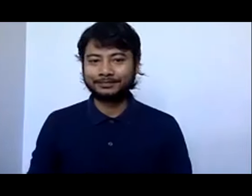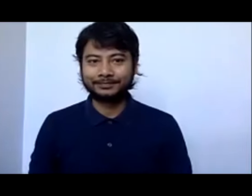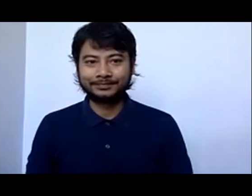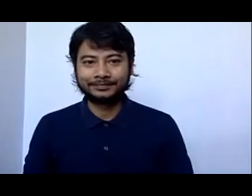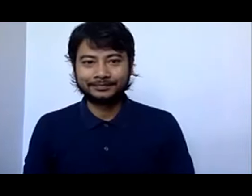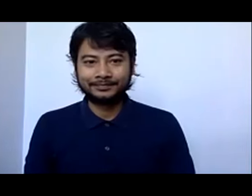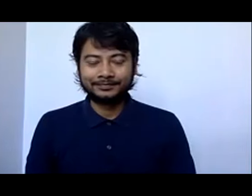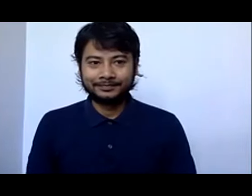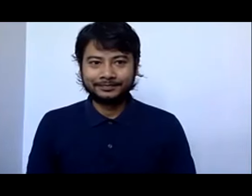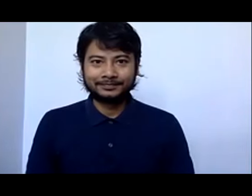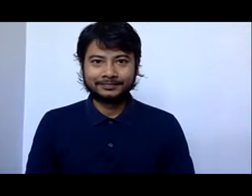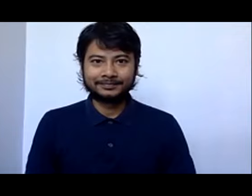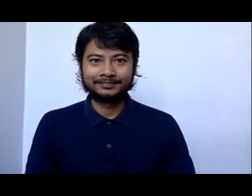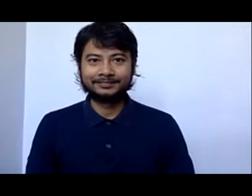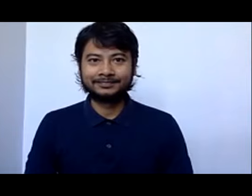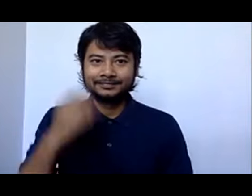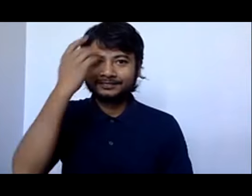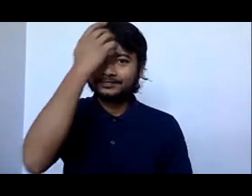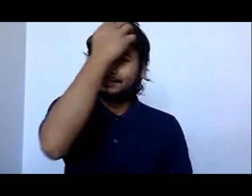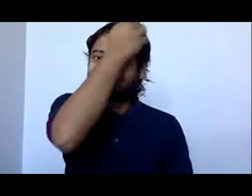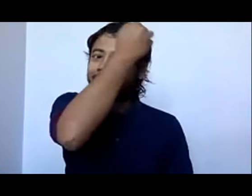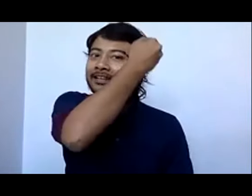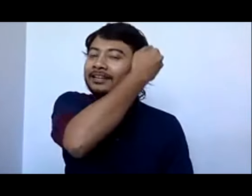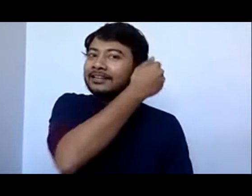Thank you.